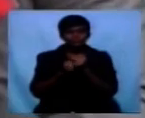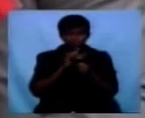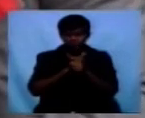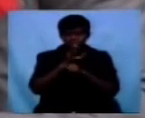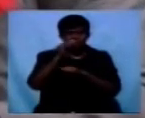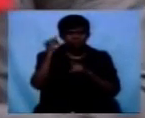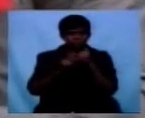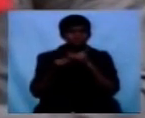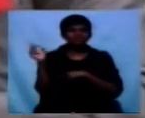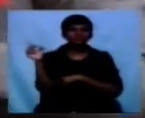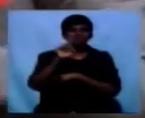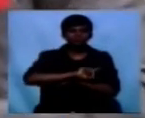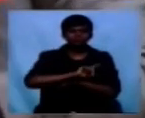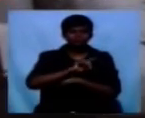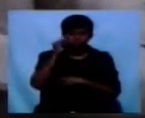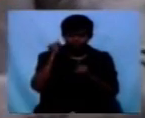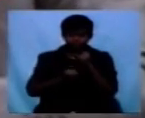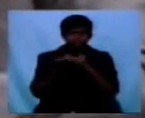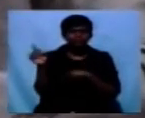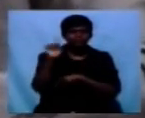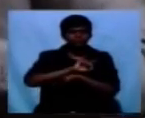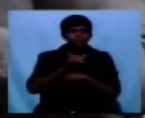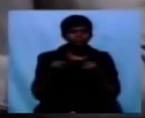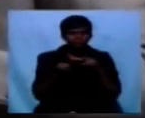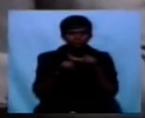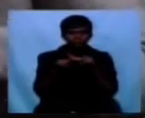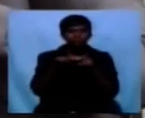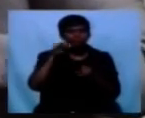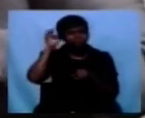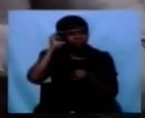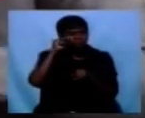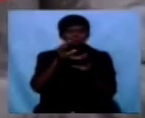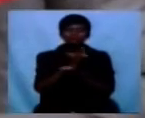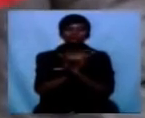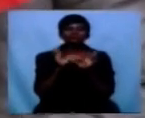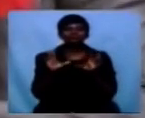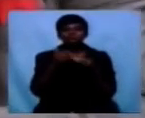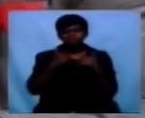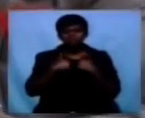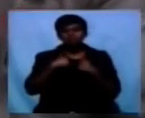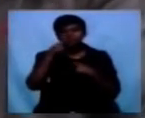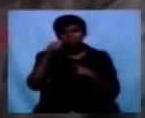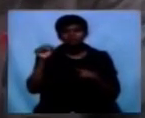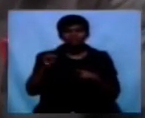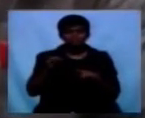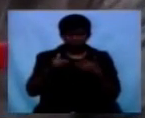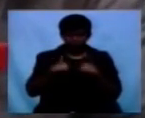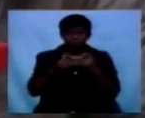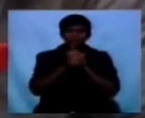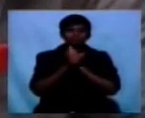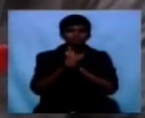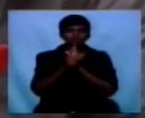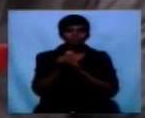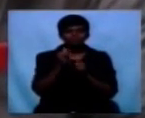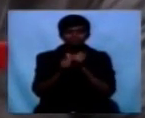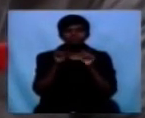the day, at the end of our journey at the ministry, Zambians must be happy to say, yes, we had leadership that came